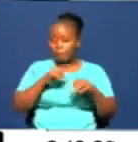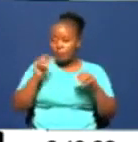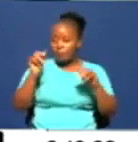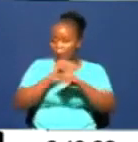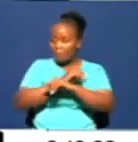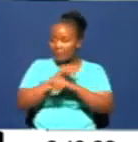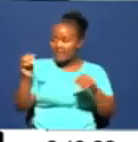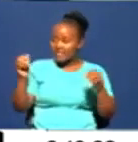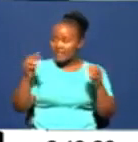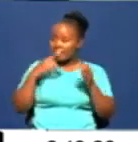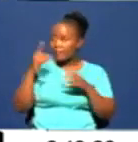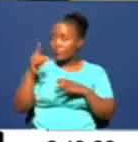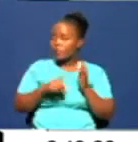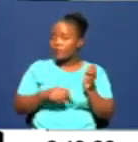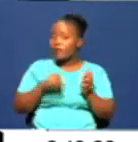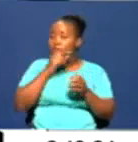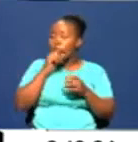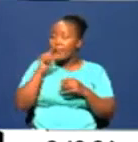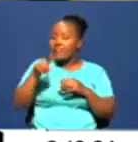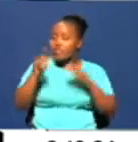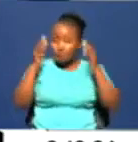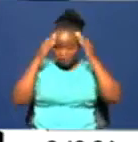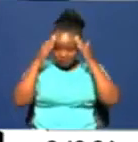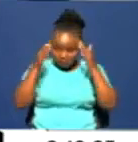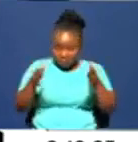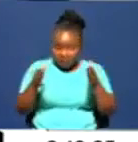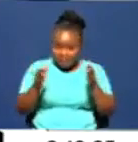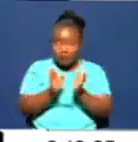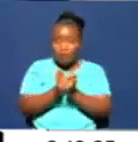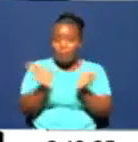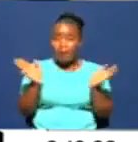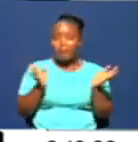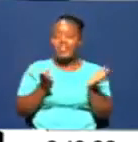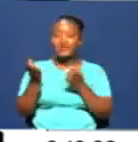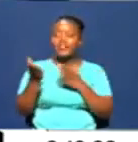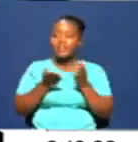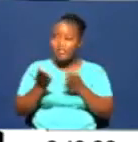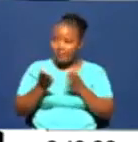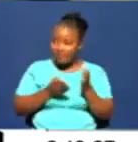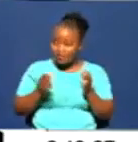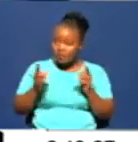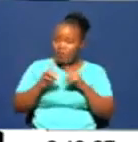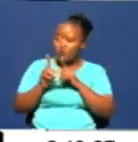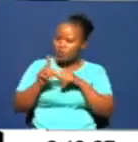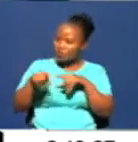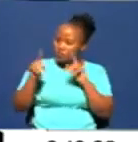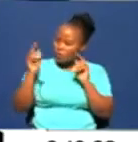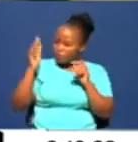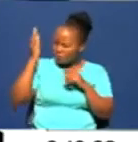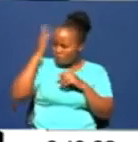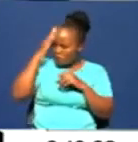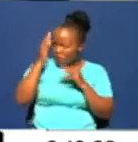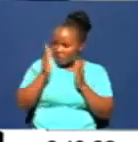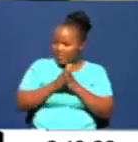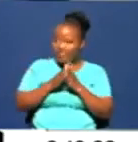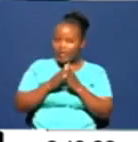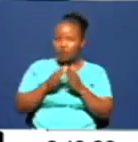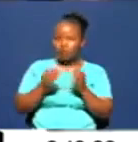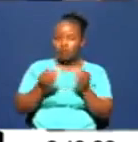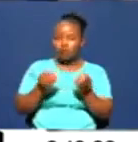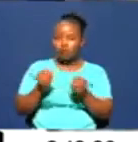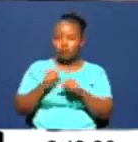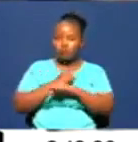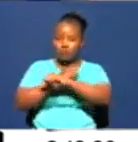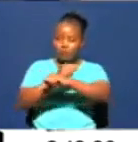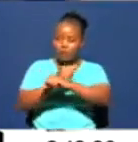as a distinguished public servant. Uhuru said the renowned Kenyan paleoanthropologist and conservationist had over the years